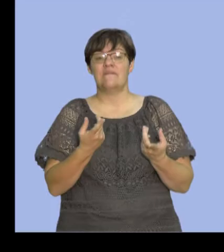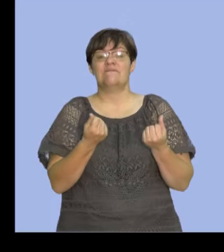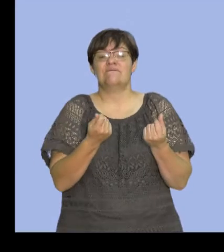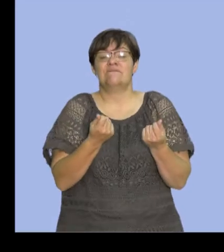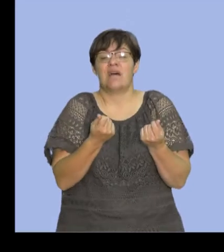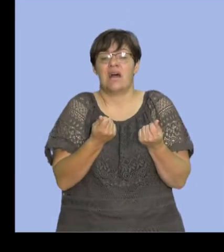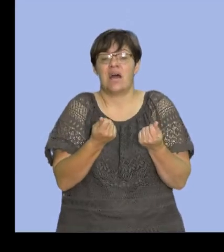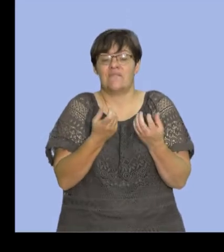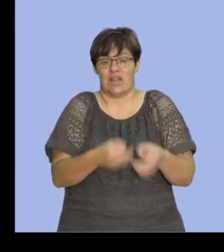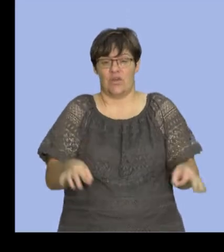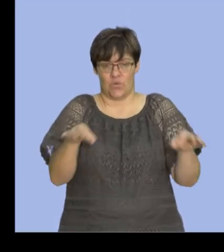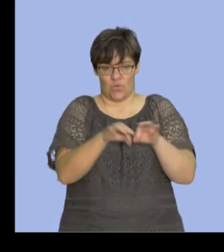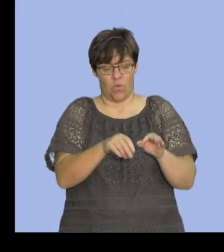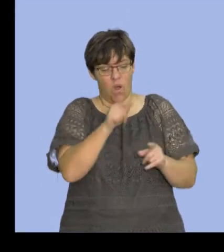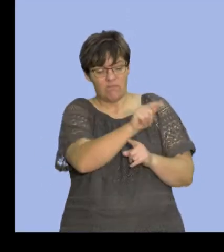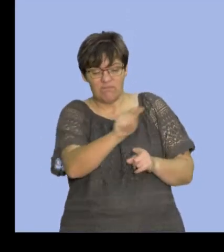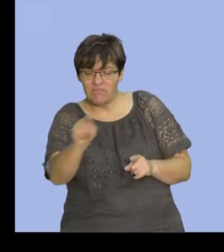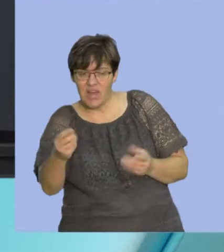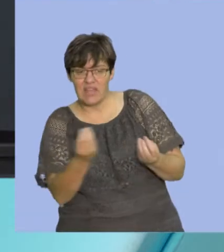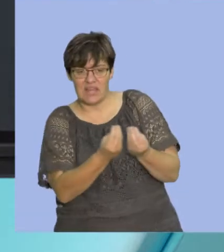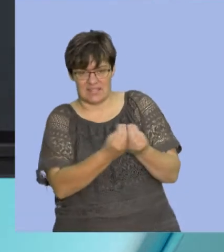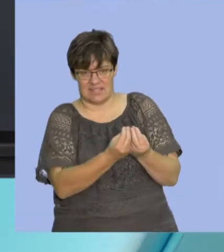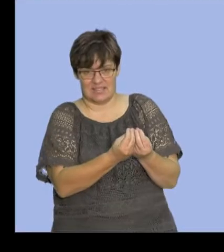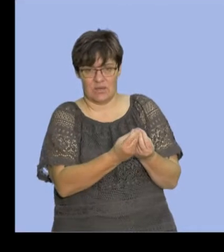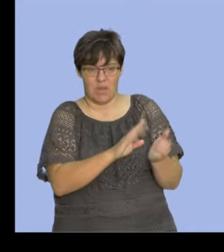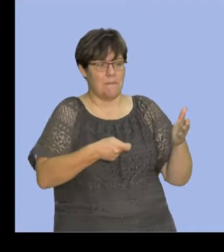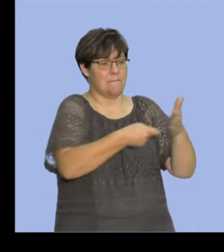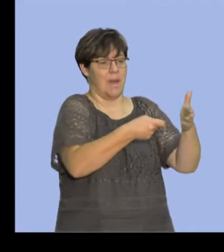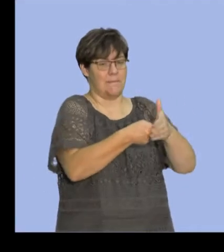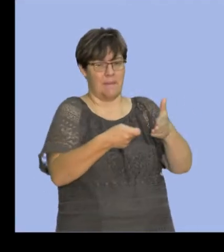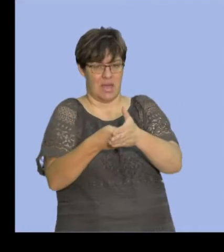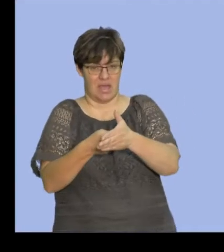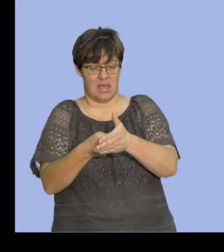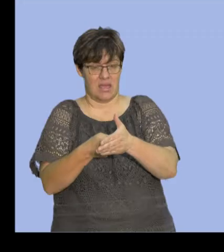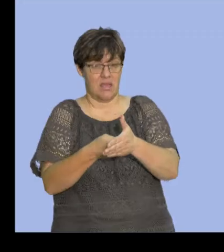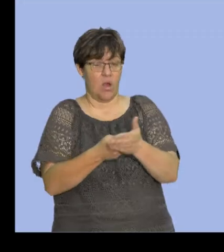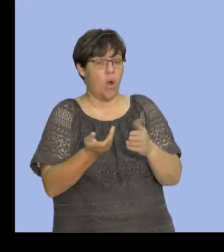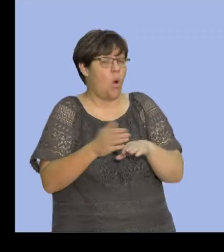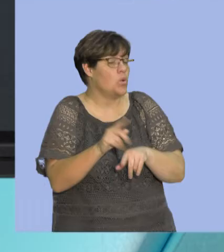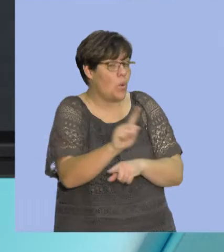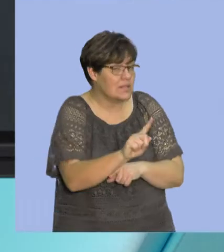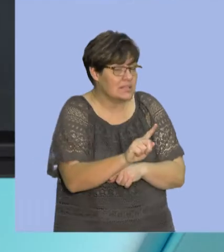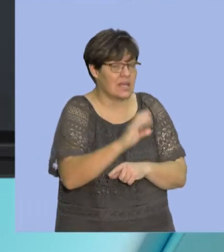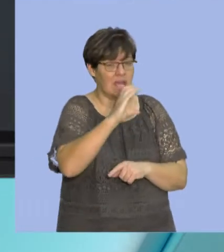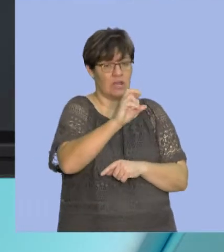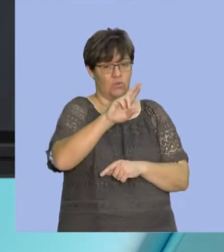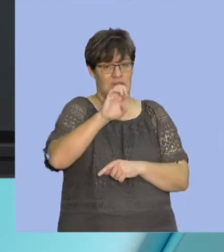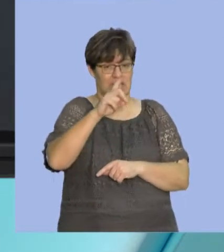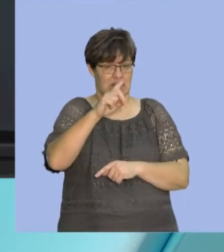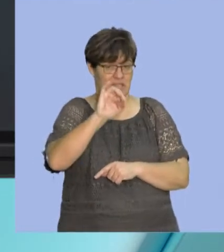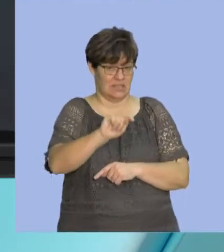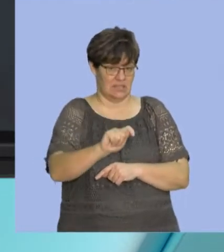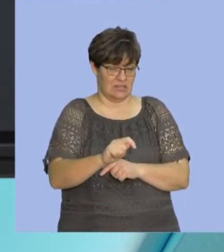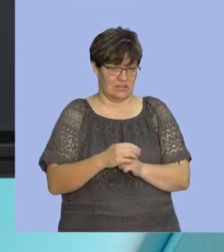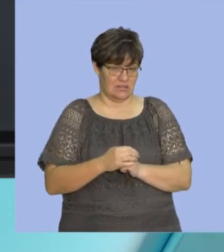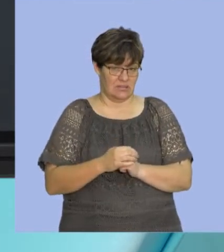of merchandise and other items that were purchased on credit. So clearly you can see